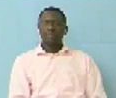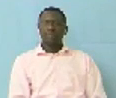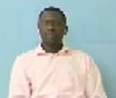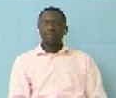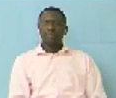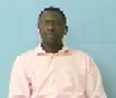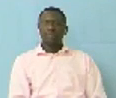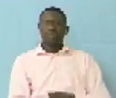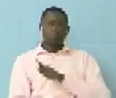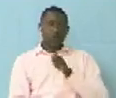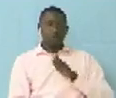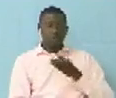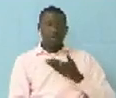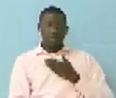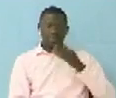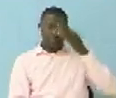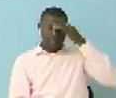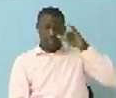We have agreed,